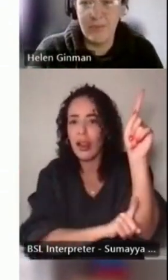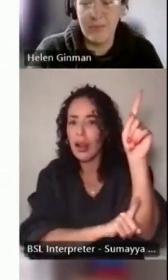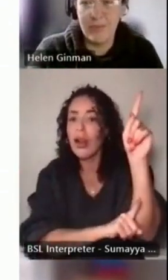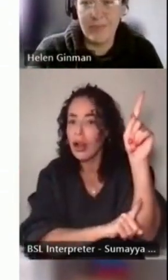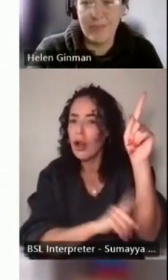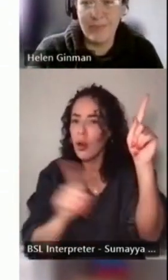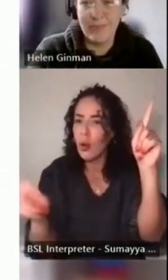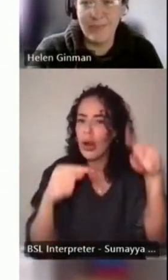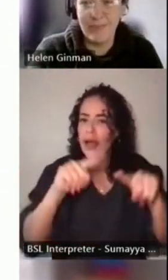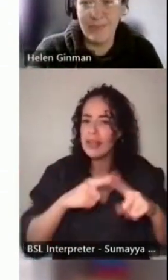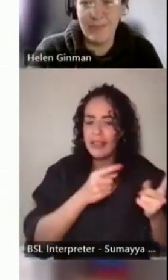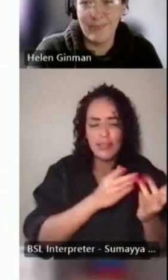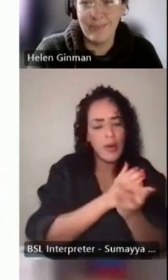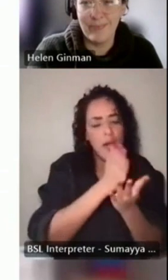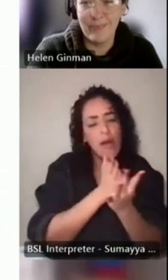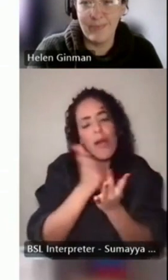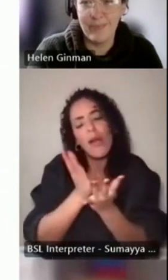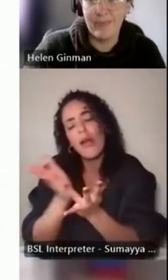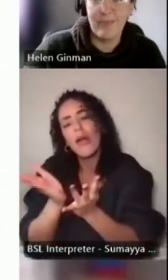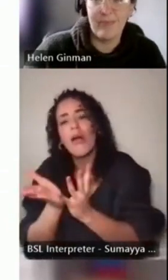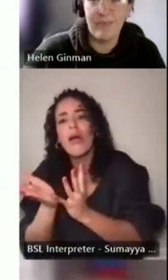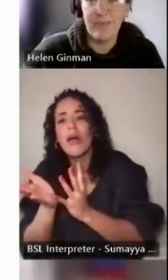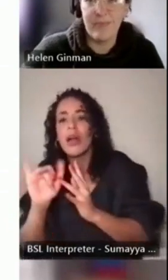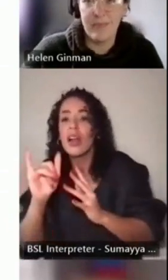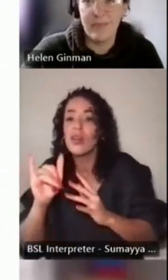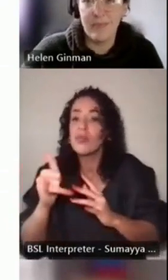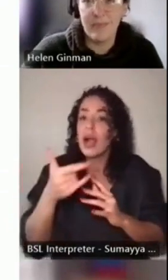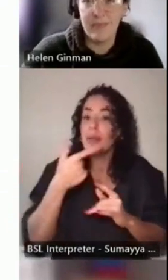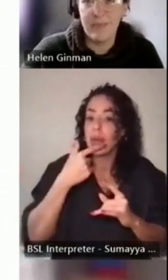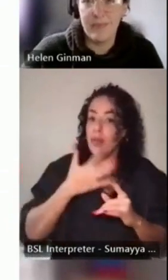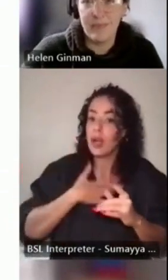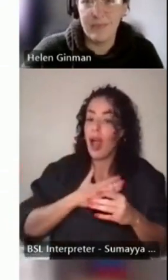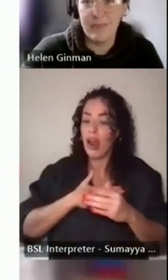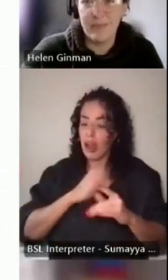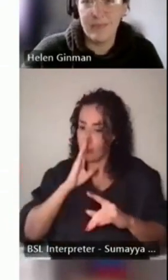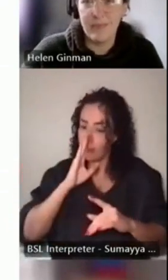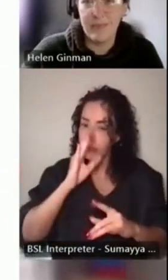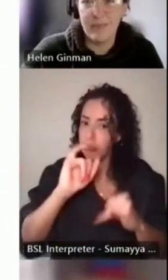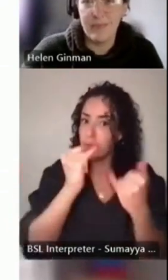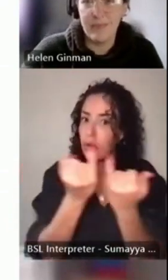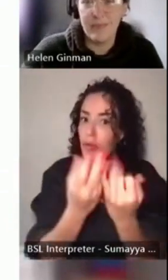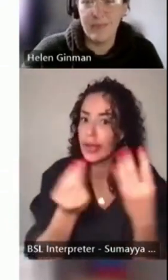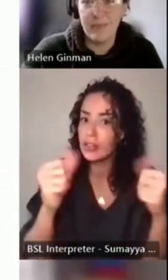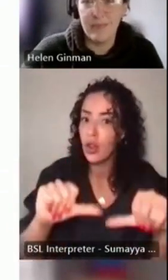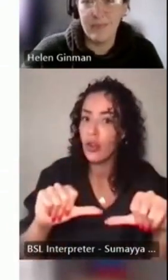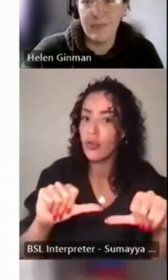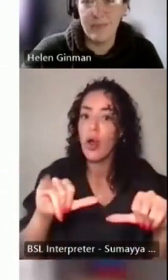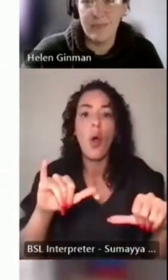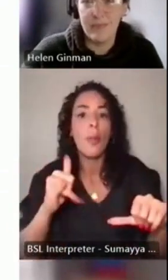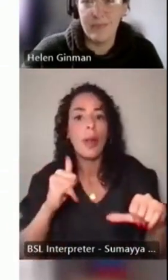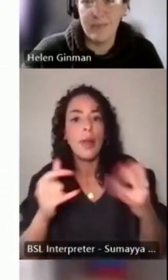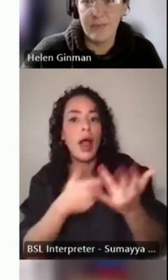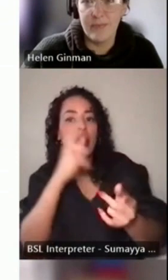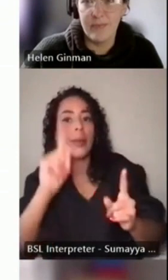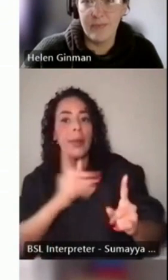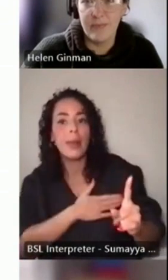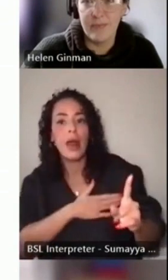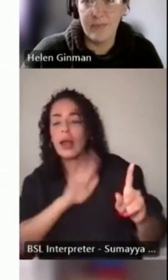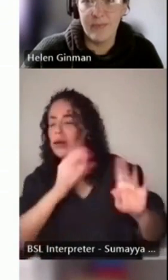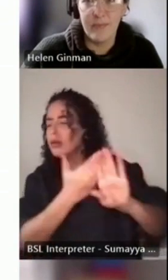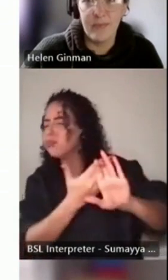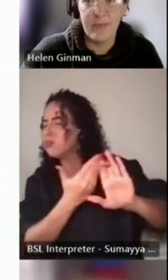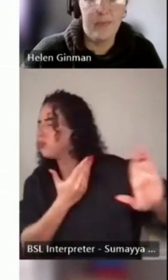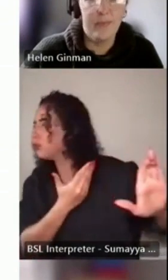Someone might quite like to meet a conflict head on, whereas someone else might like to have a bit of a break from